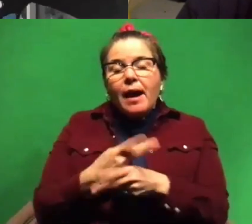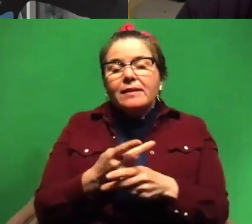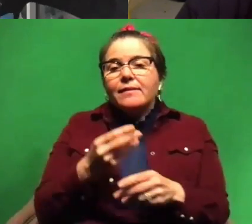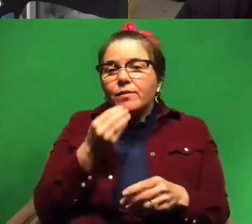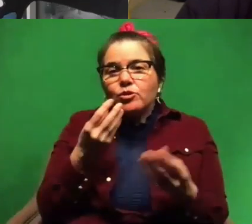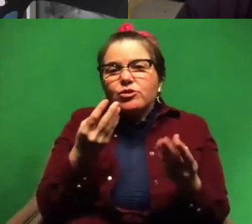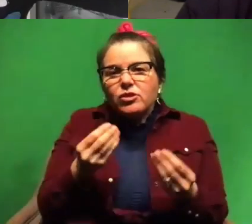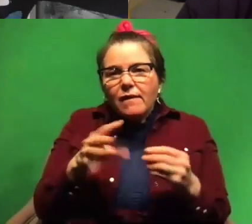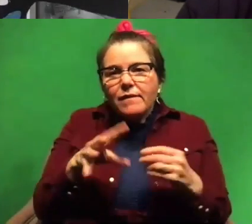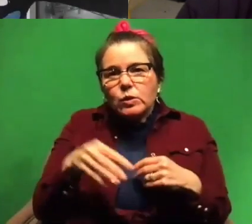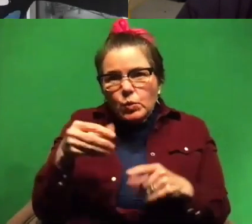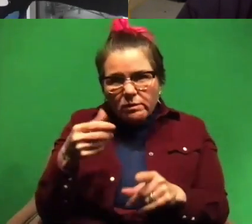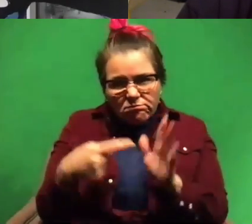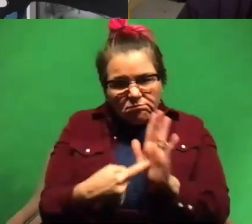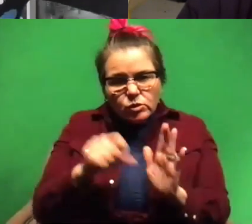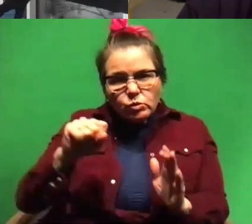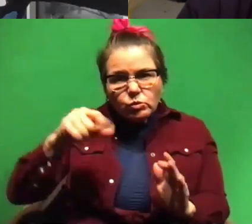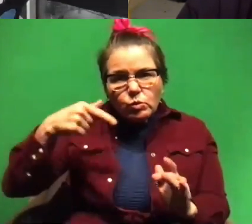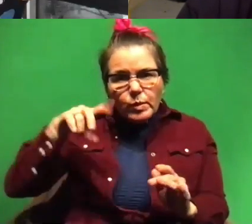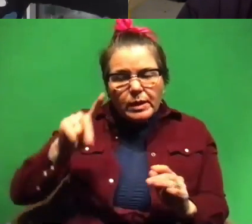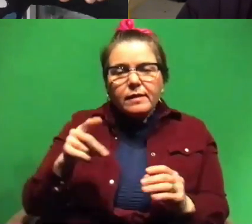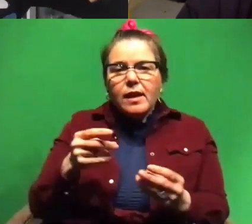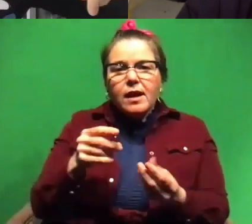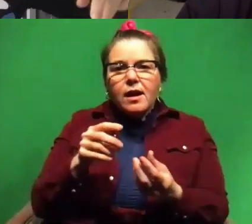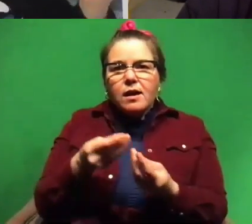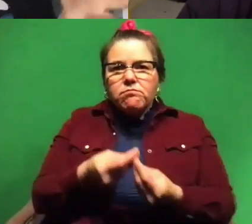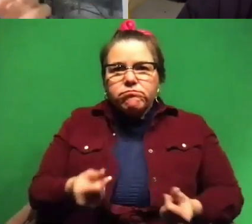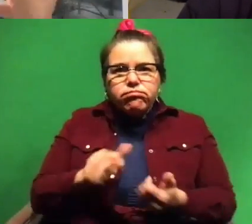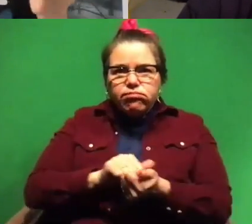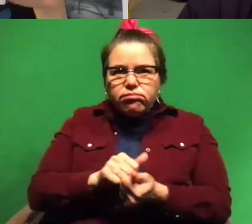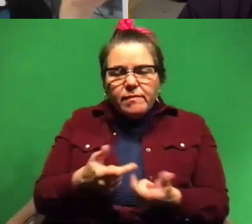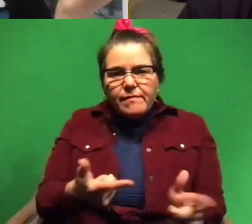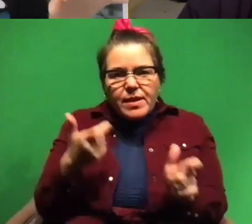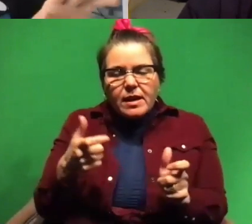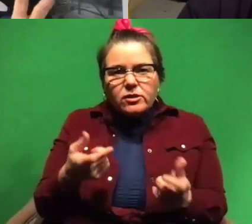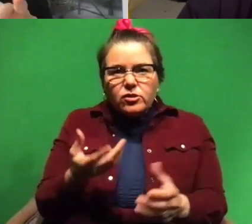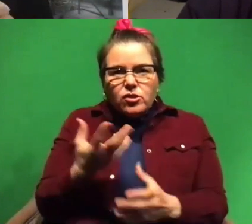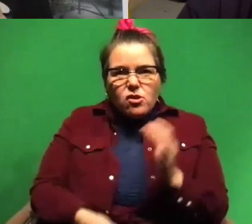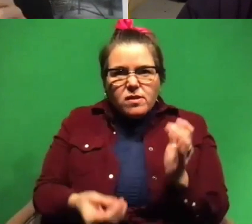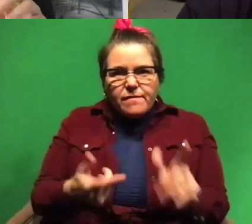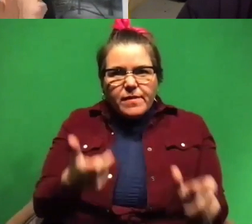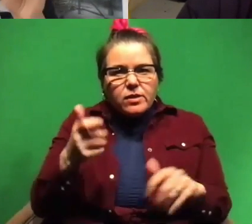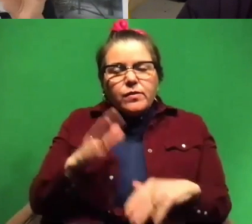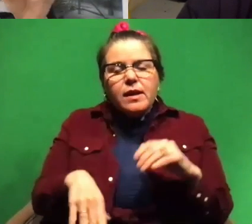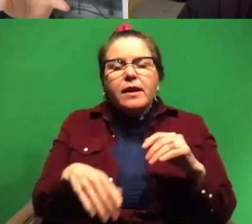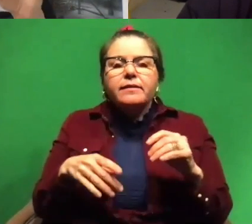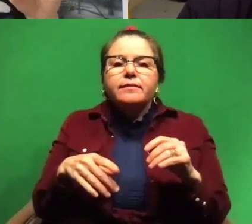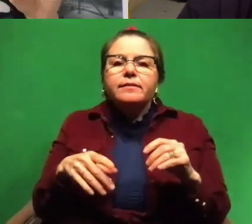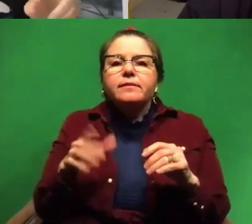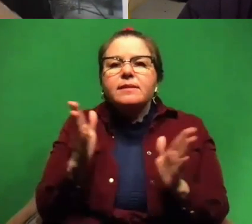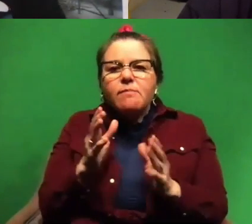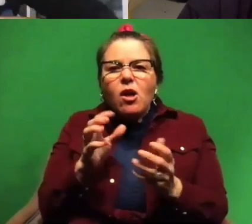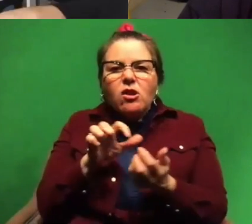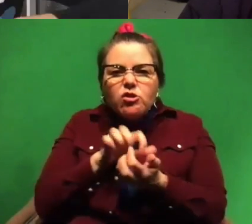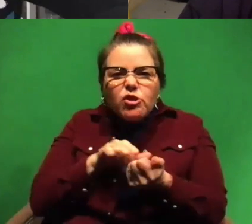like squid, for example, and they digest quicker and they're gone faster than like the little crunchy